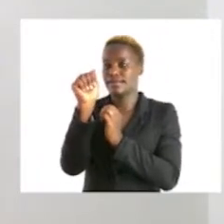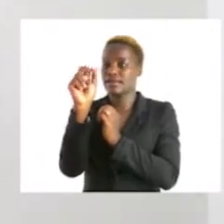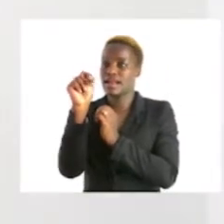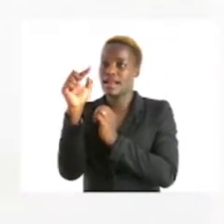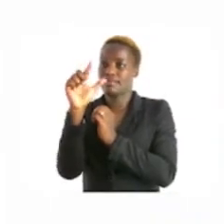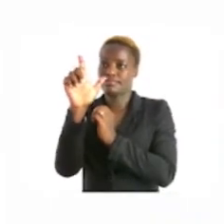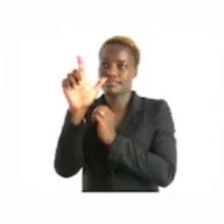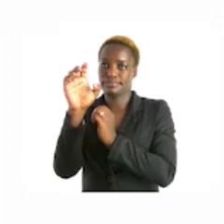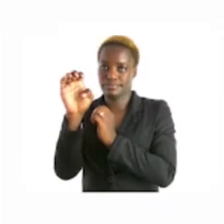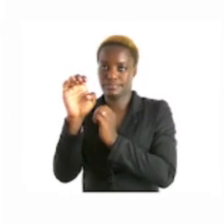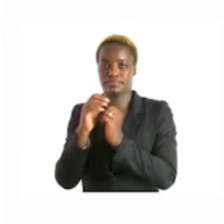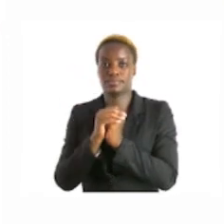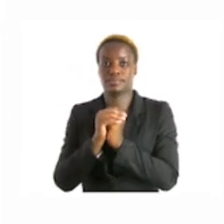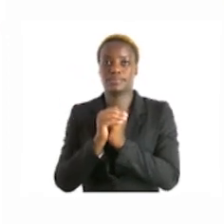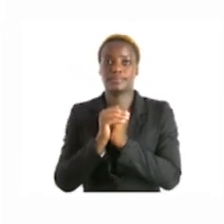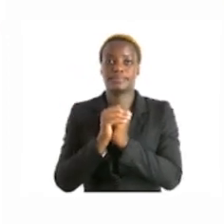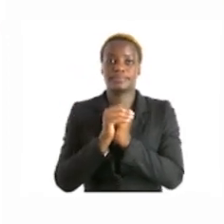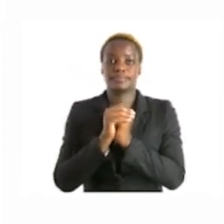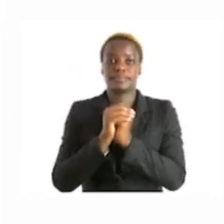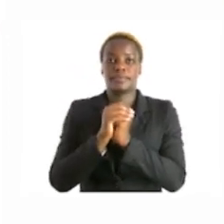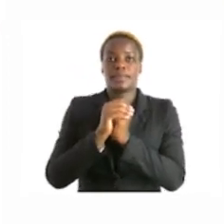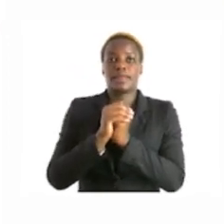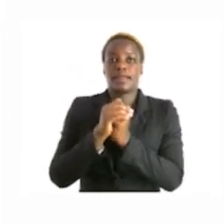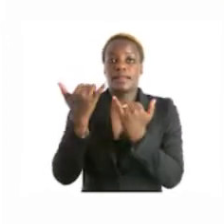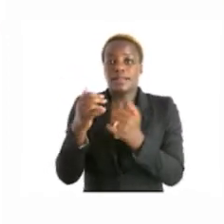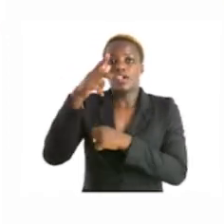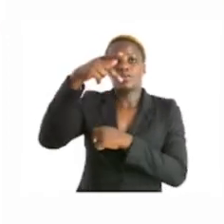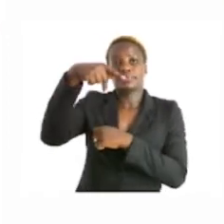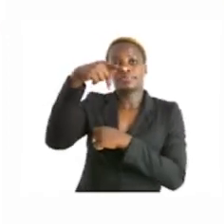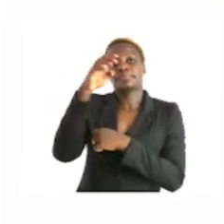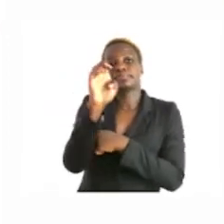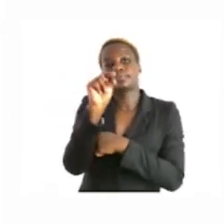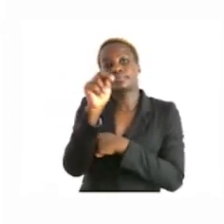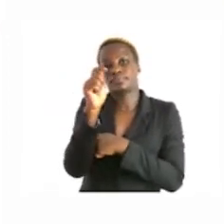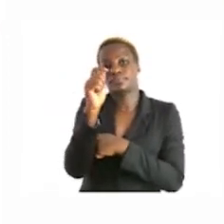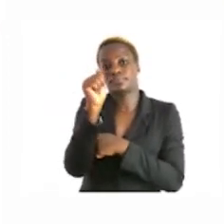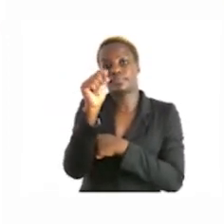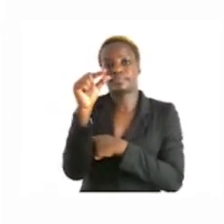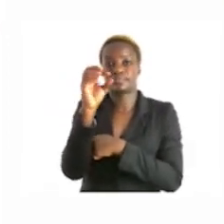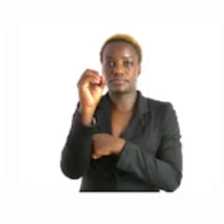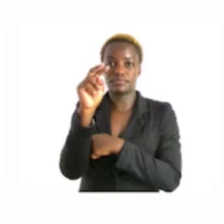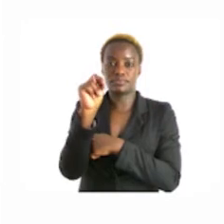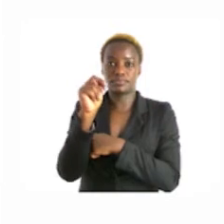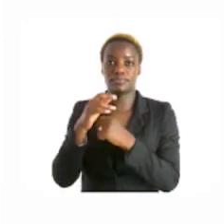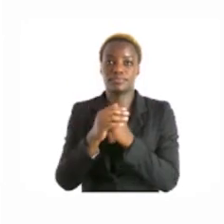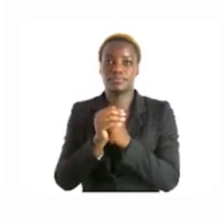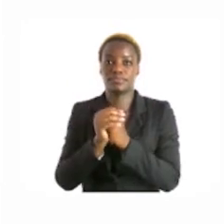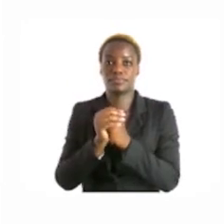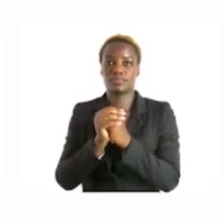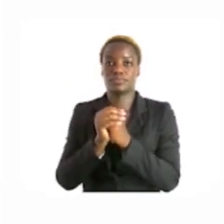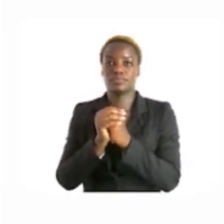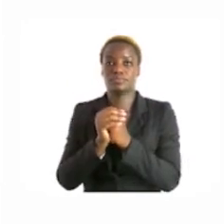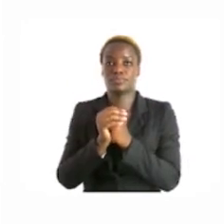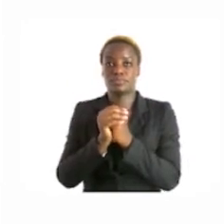pentagon. Now, can you see the two lines matching? But does it form a